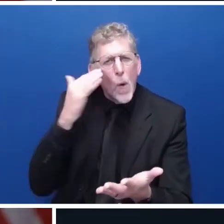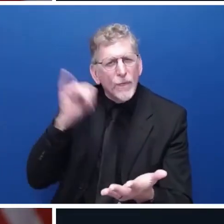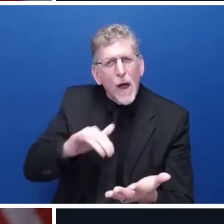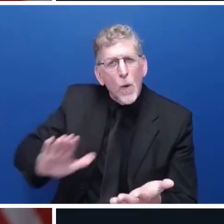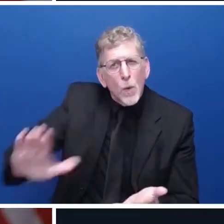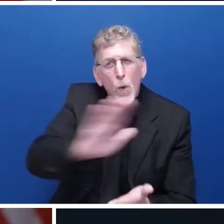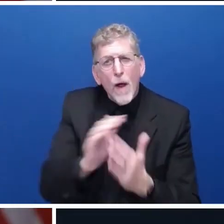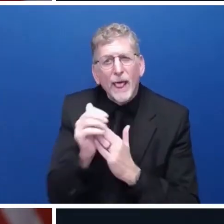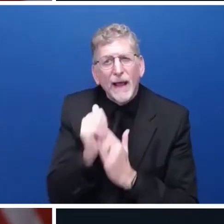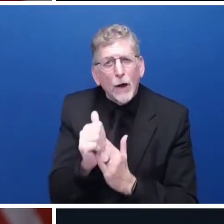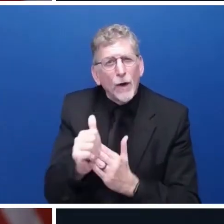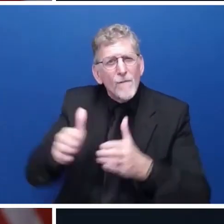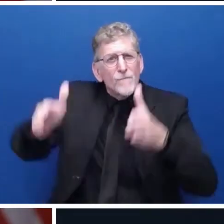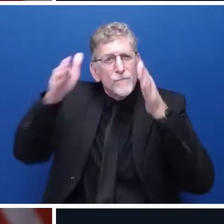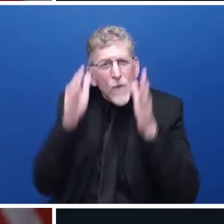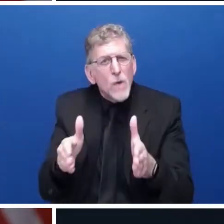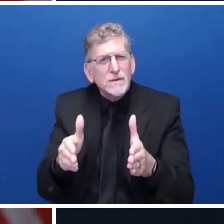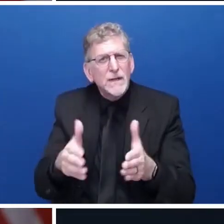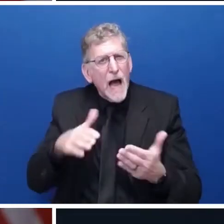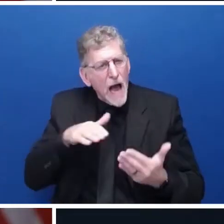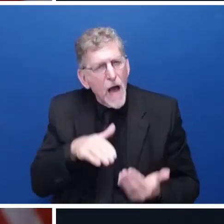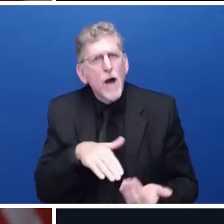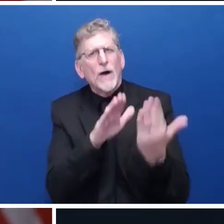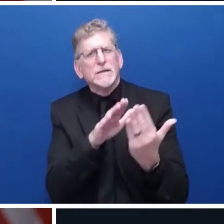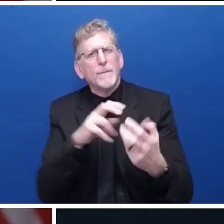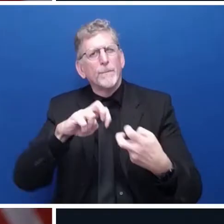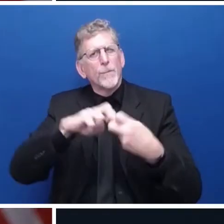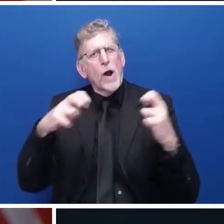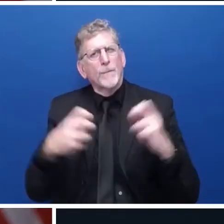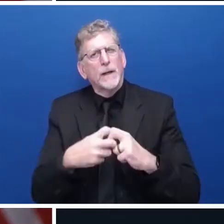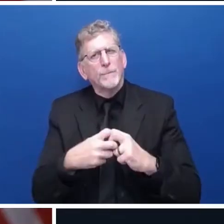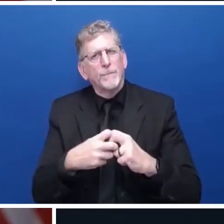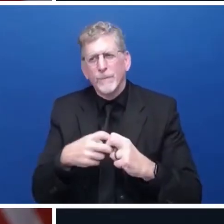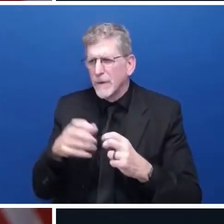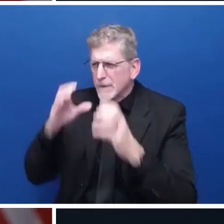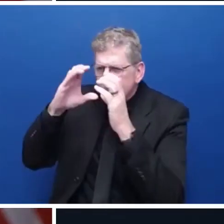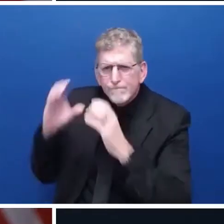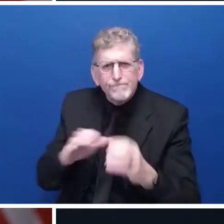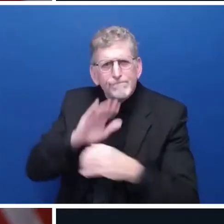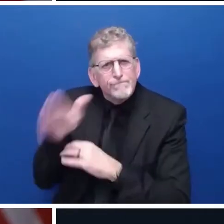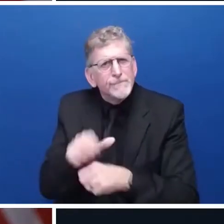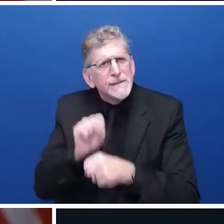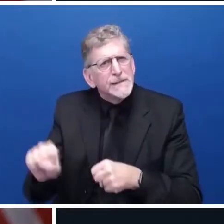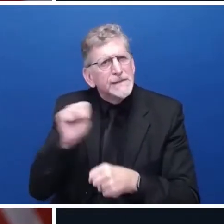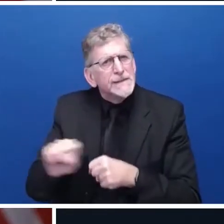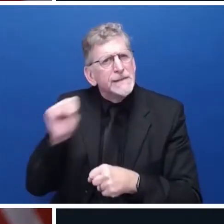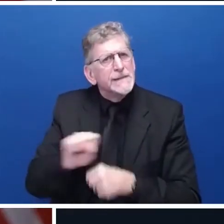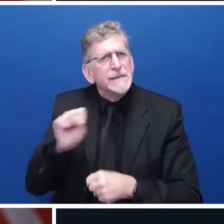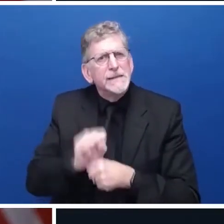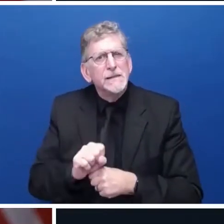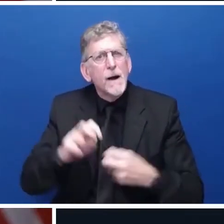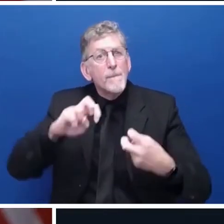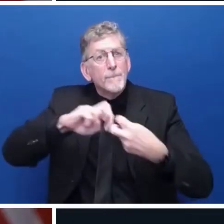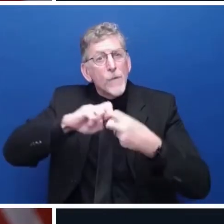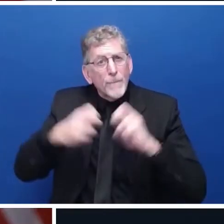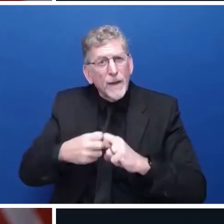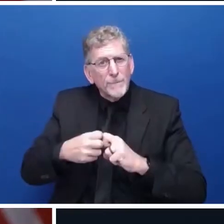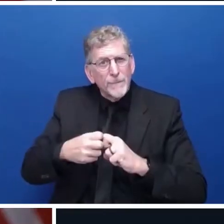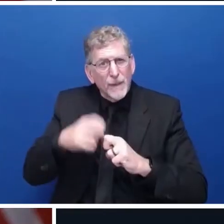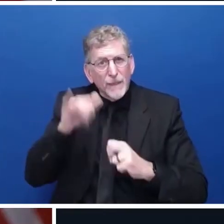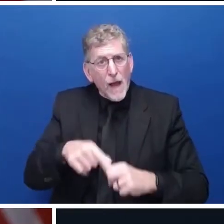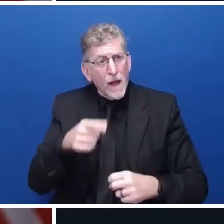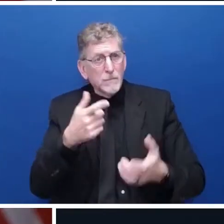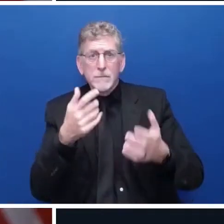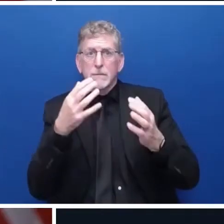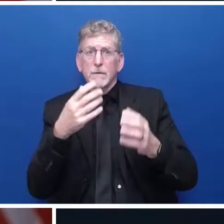that dictate where you live, whether you can afford to start a business or whether you have to skip a prescription in order to buy